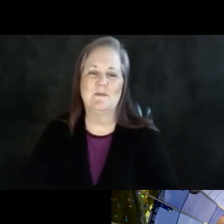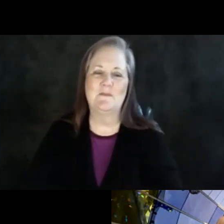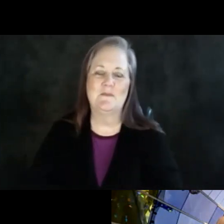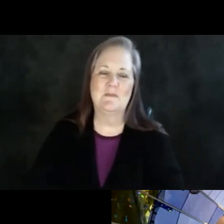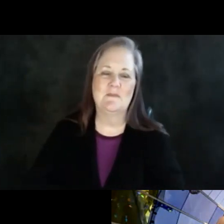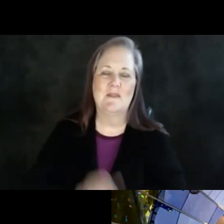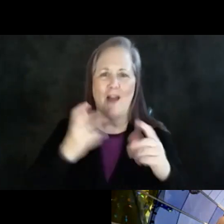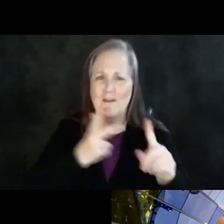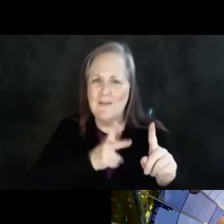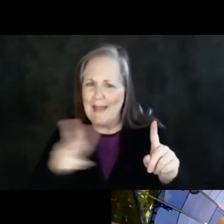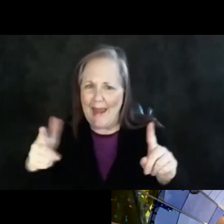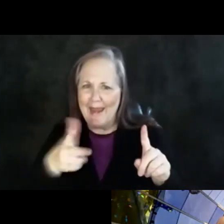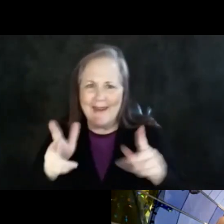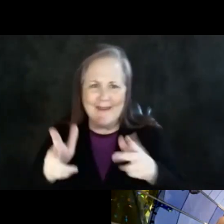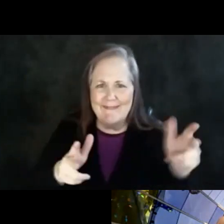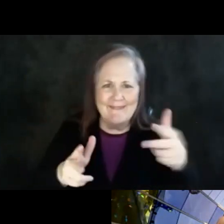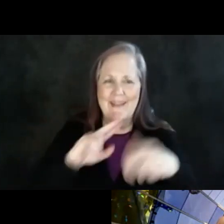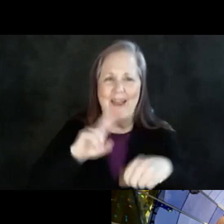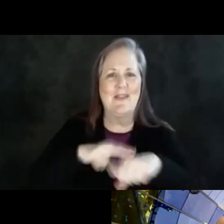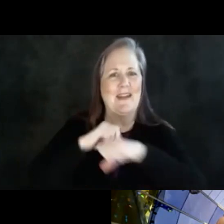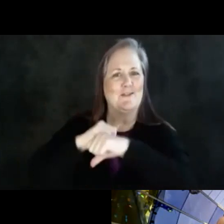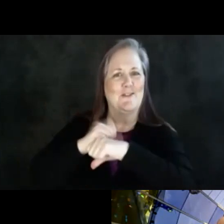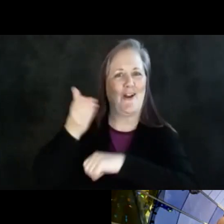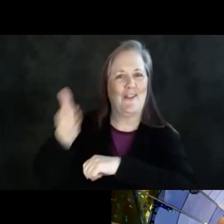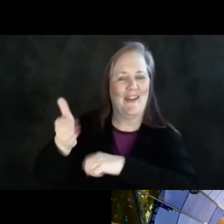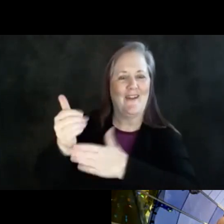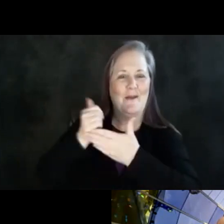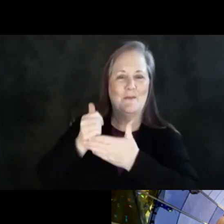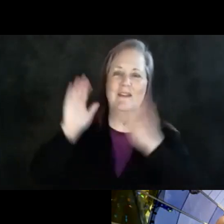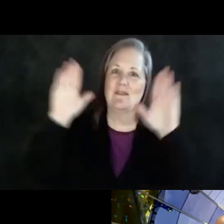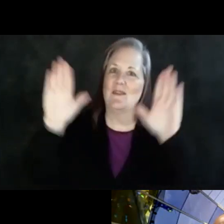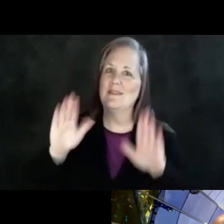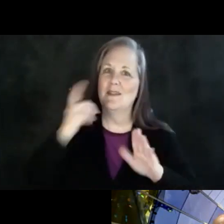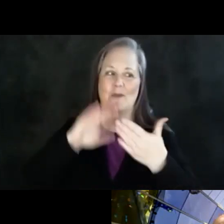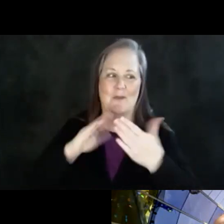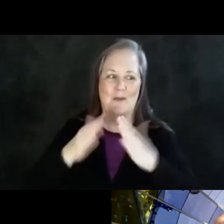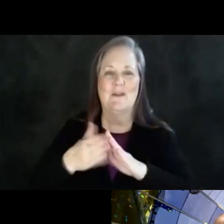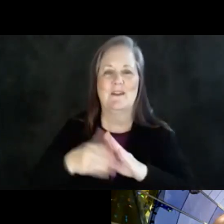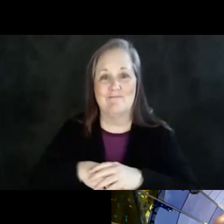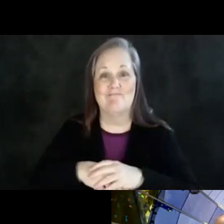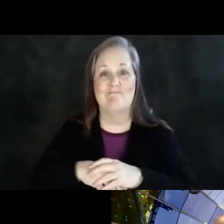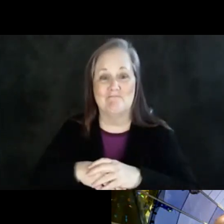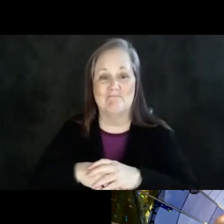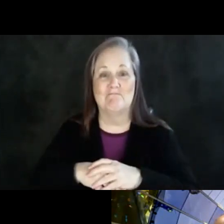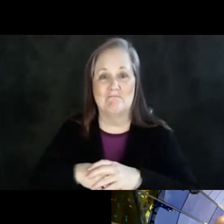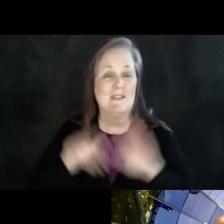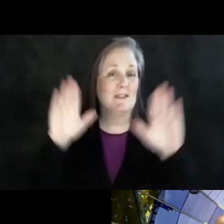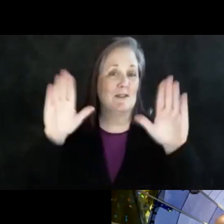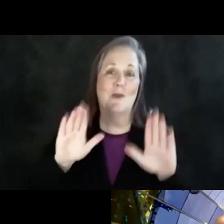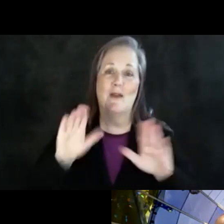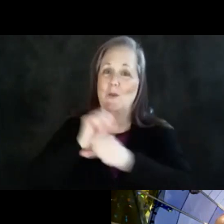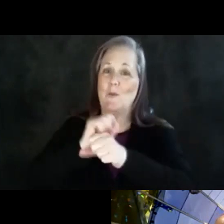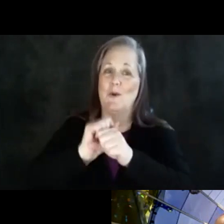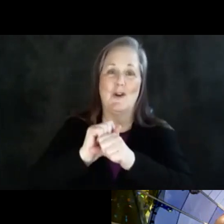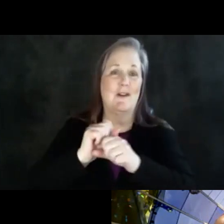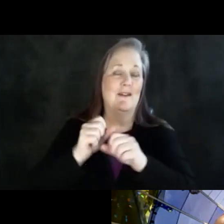lanes. We have the help of the National Guard out there, which is really fantastic for our community. And so just a terrific effort from public health to